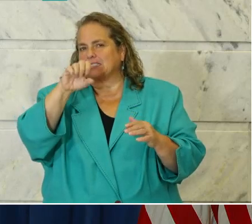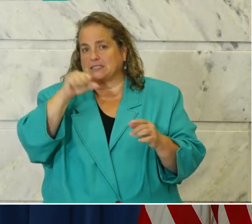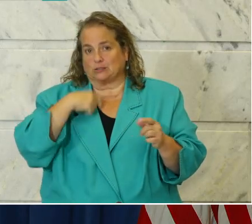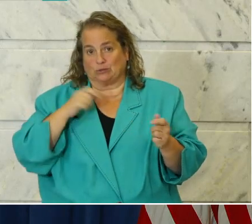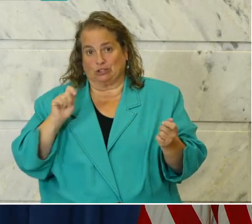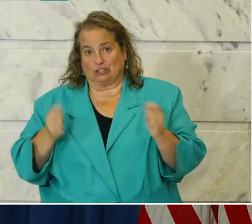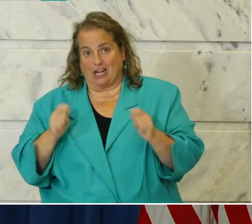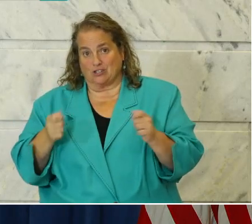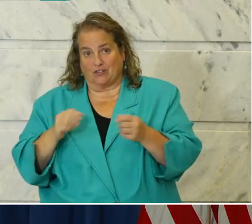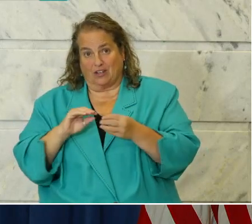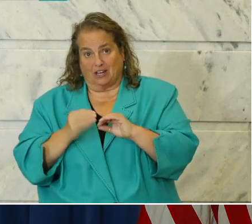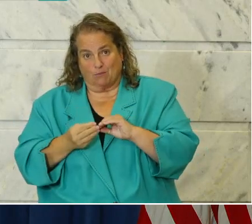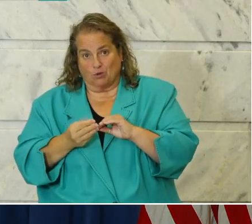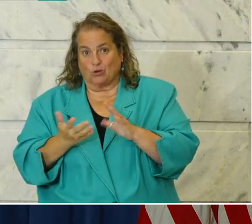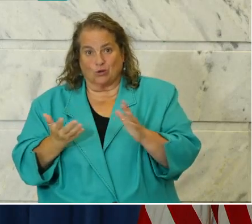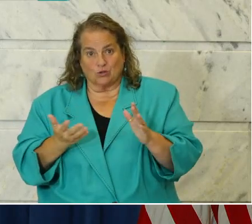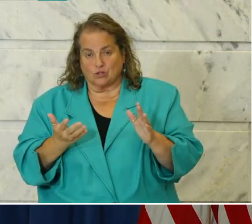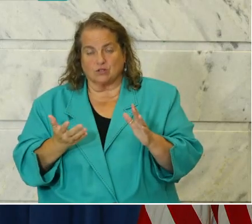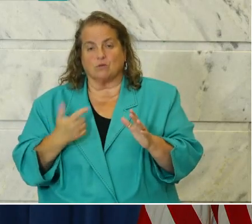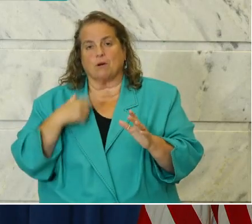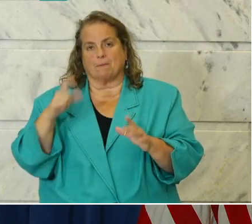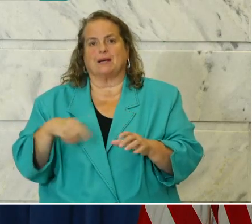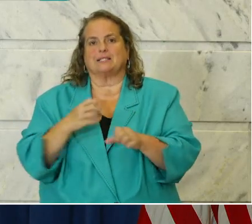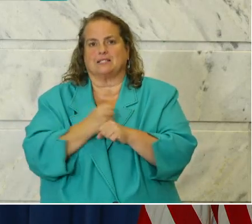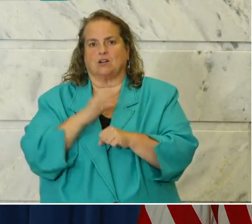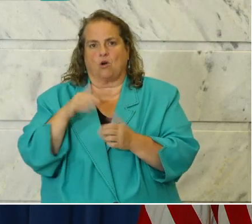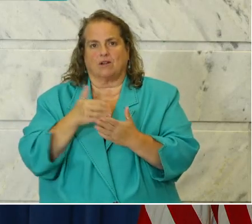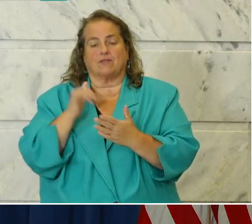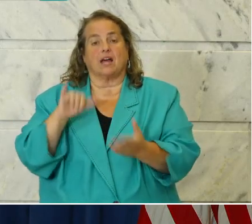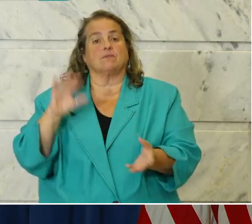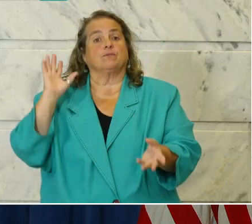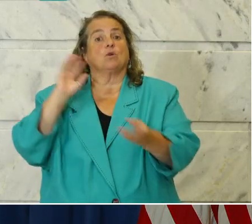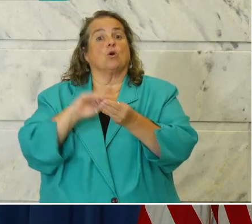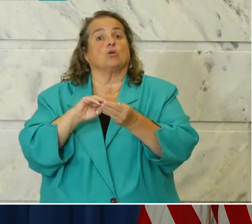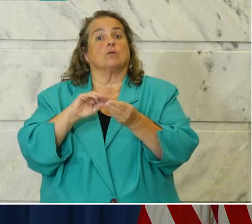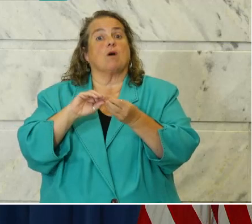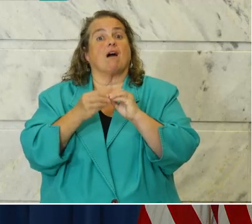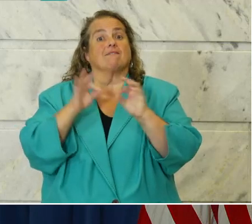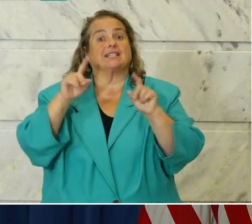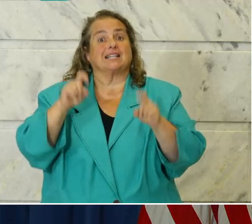negative reports coming in as well. Total number of tests are now over